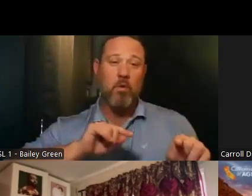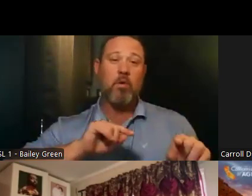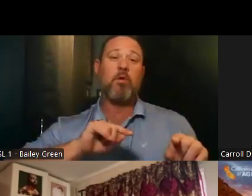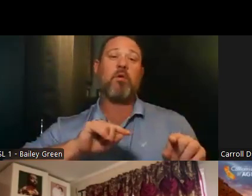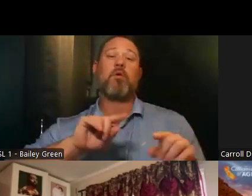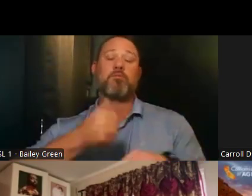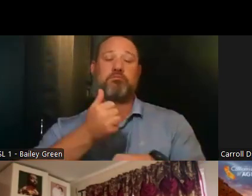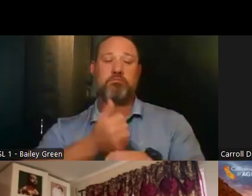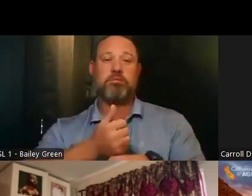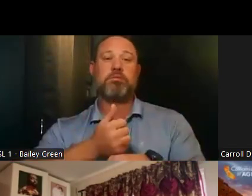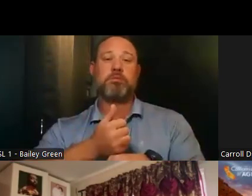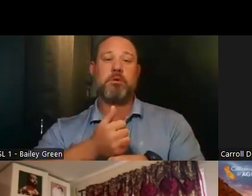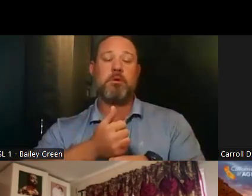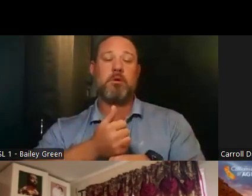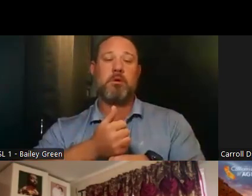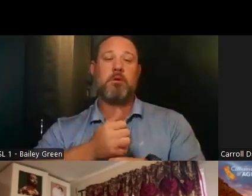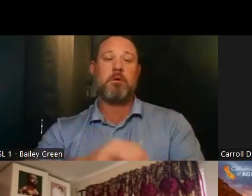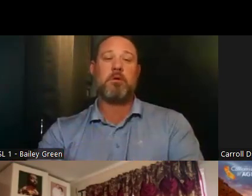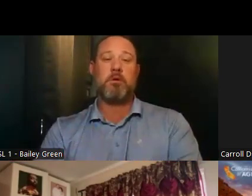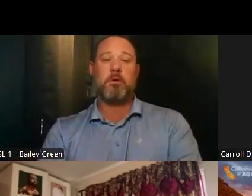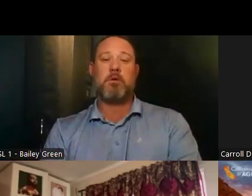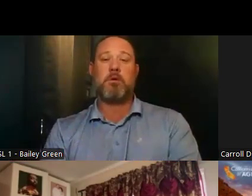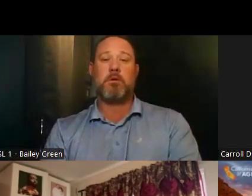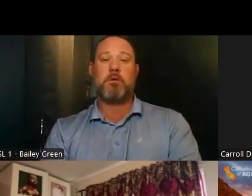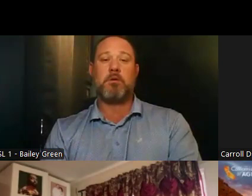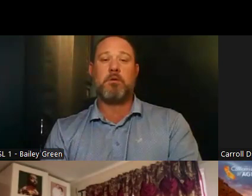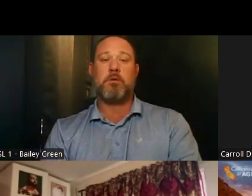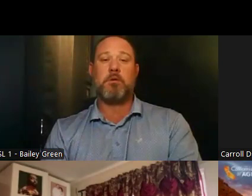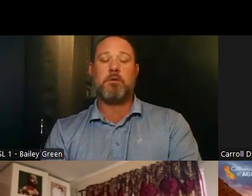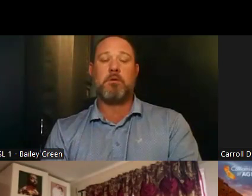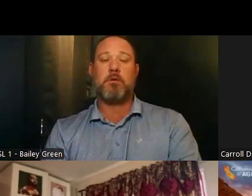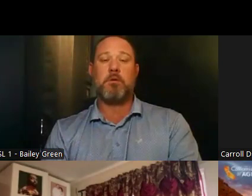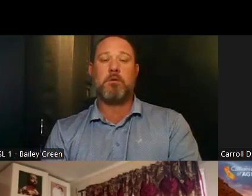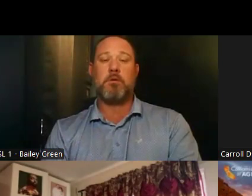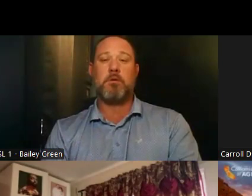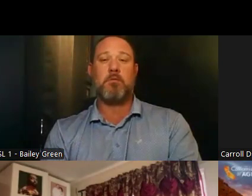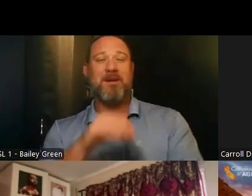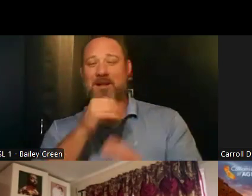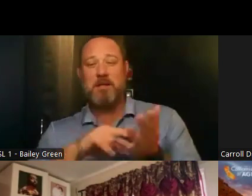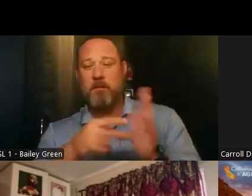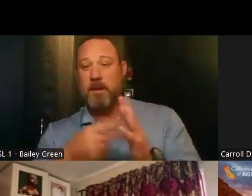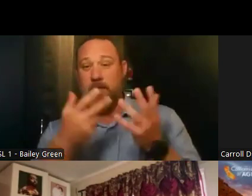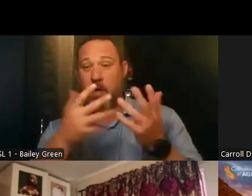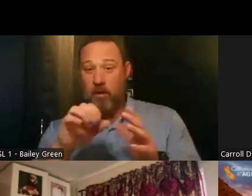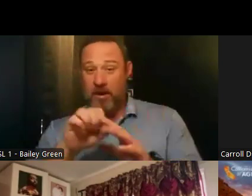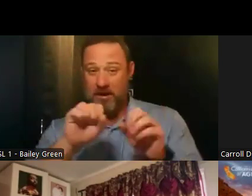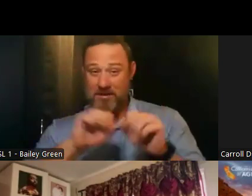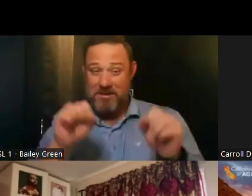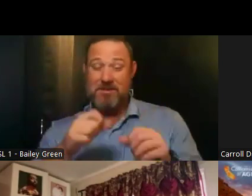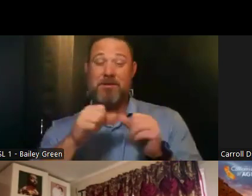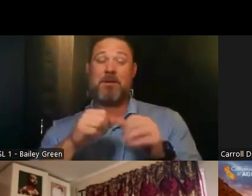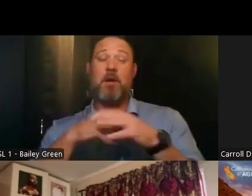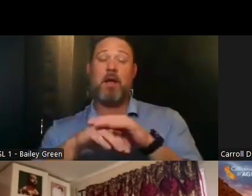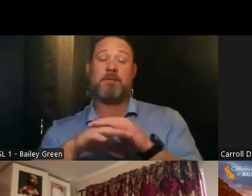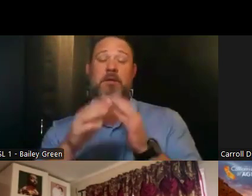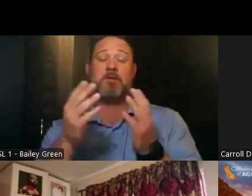in place. Um, but it shouldn't mean that, if you're already in the system, then continuing to access services, making sure that